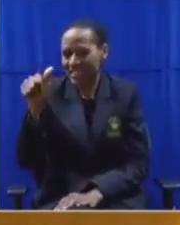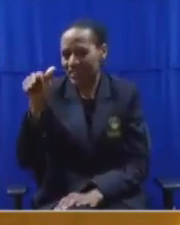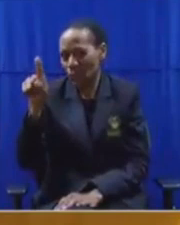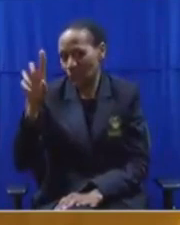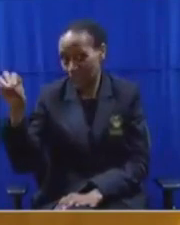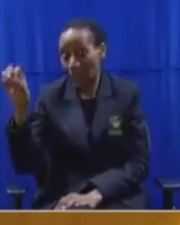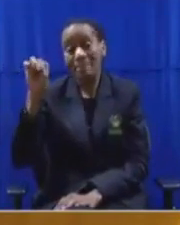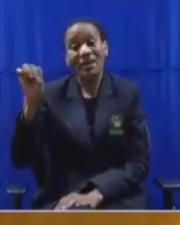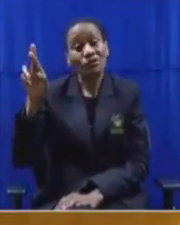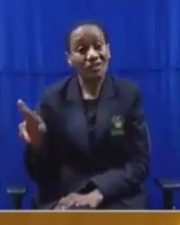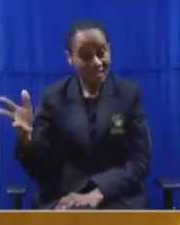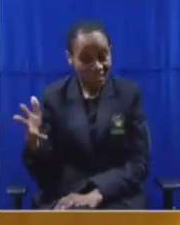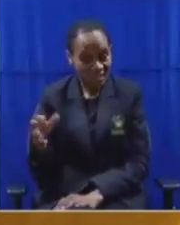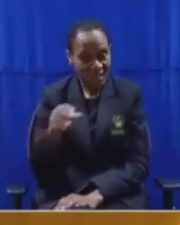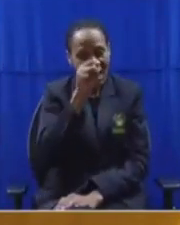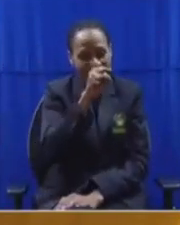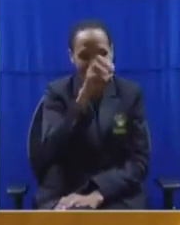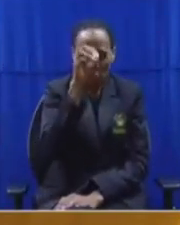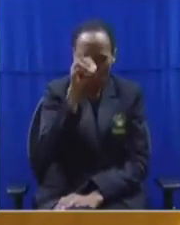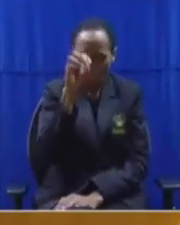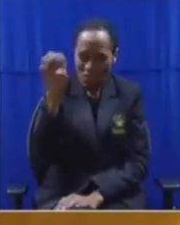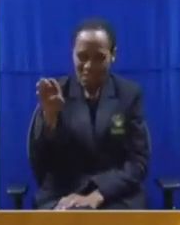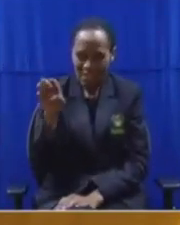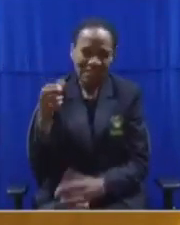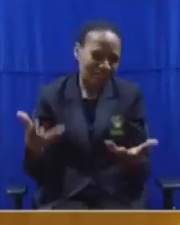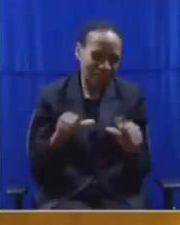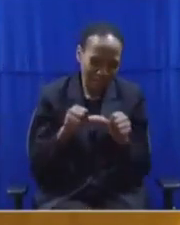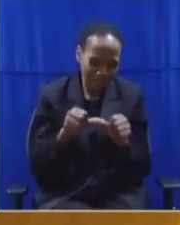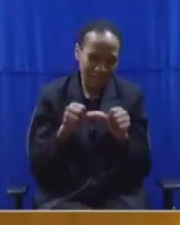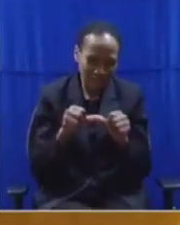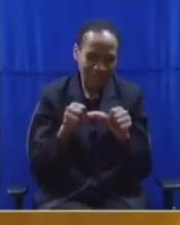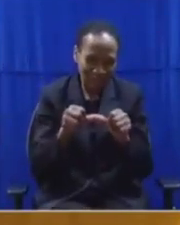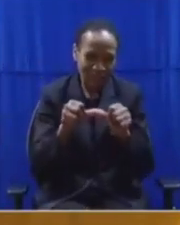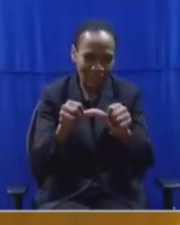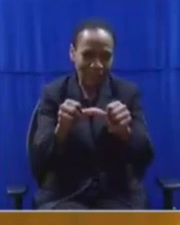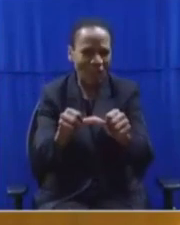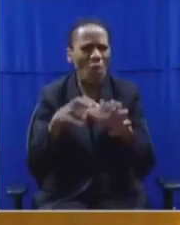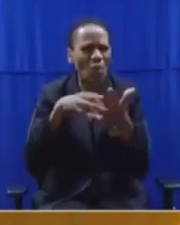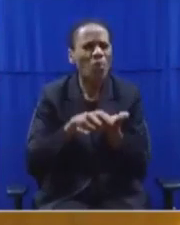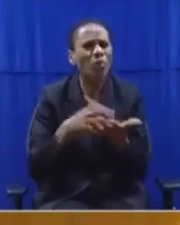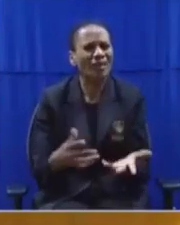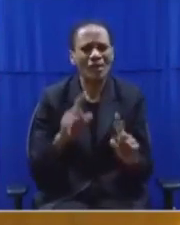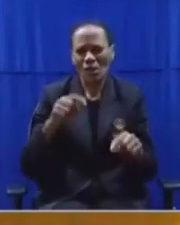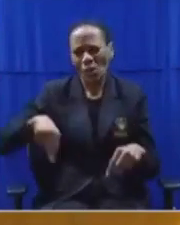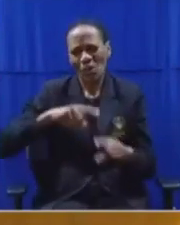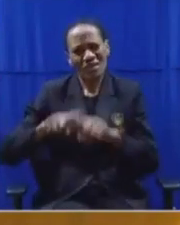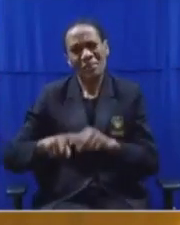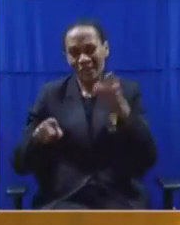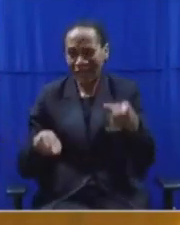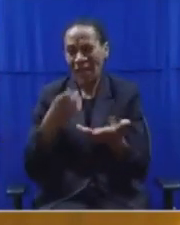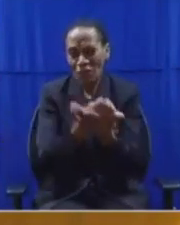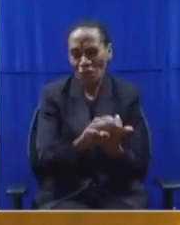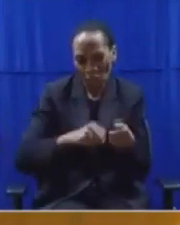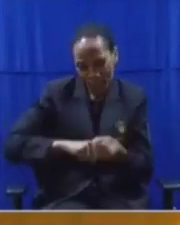million. State-owned entities are archaic in their design. They should not be being used for economic development. It